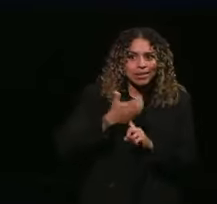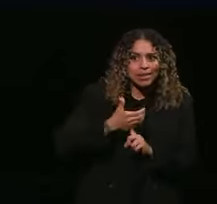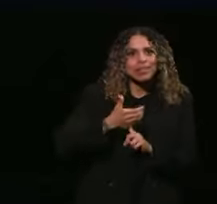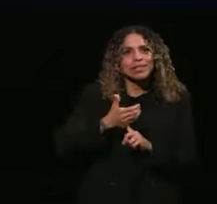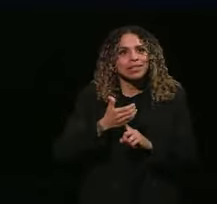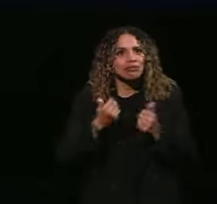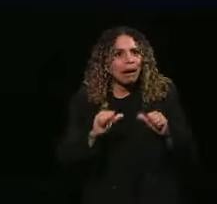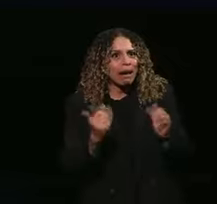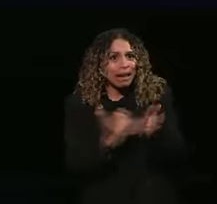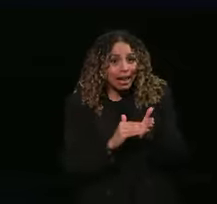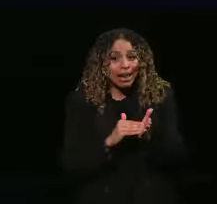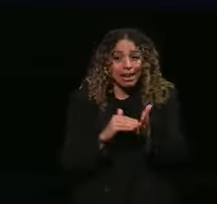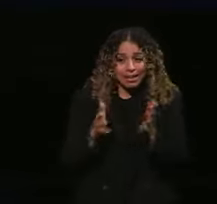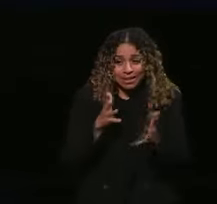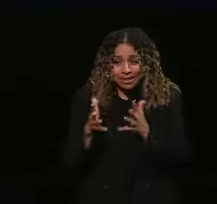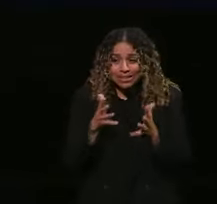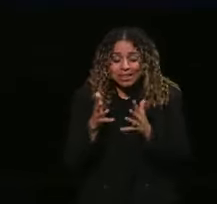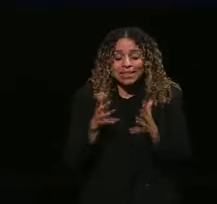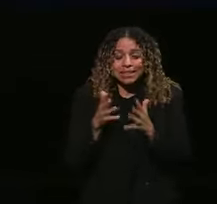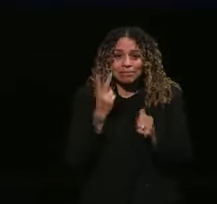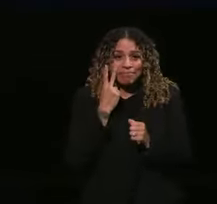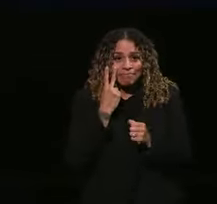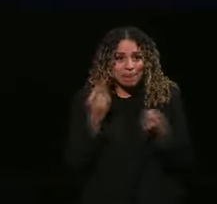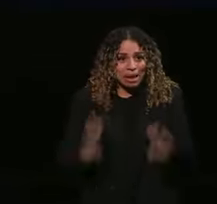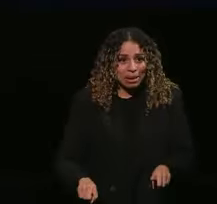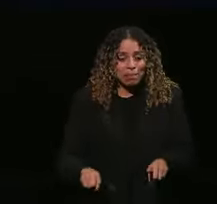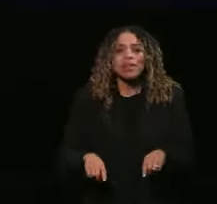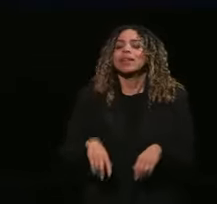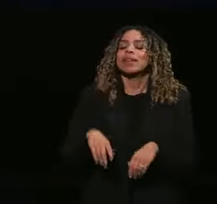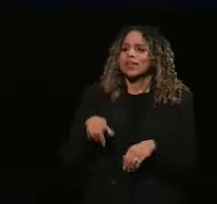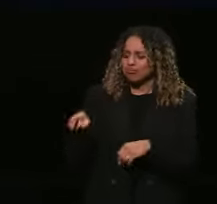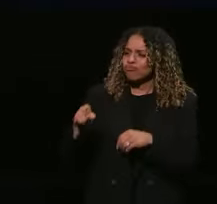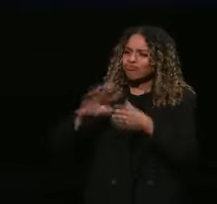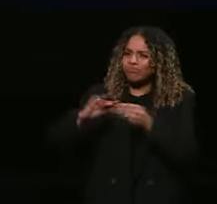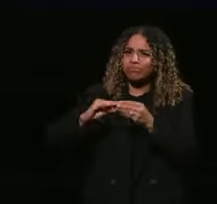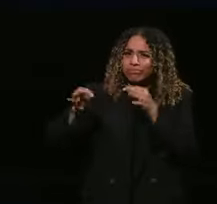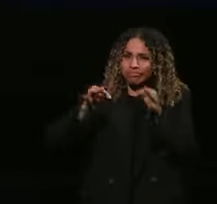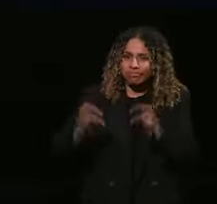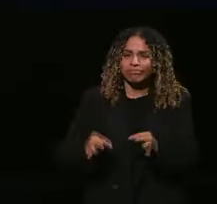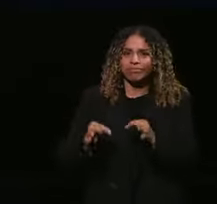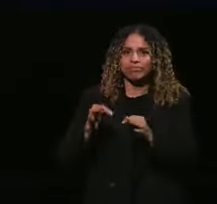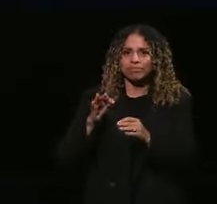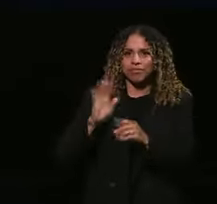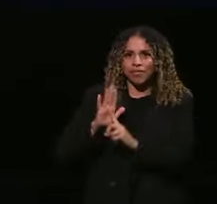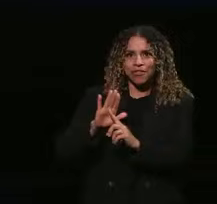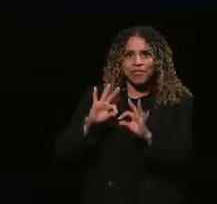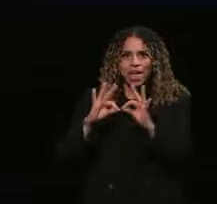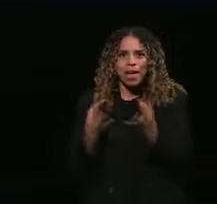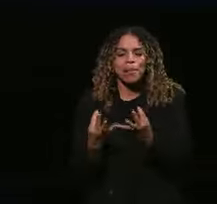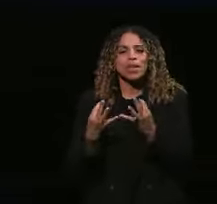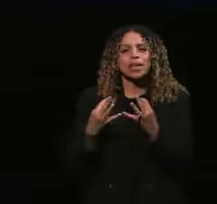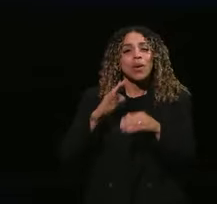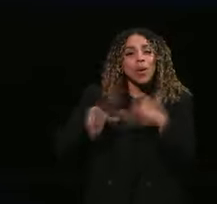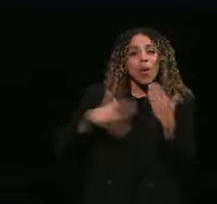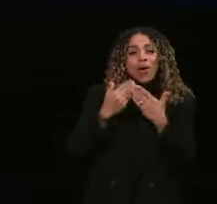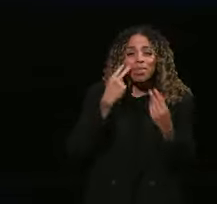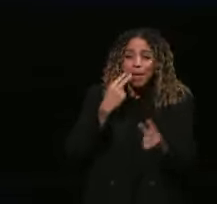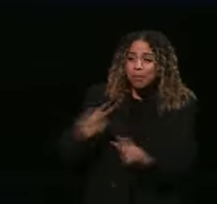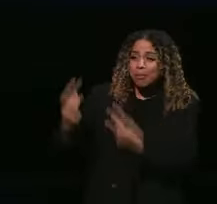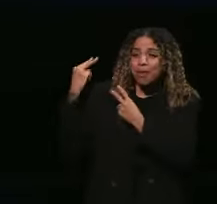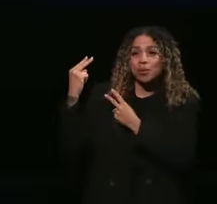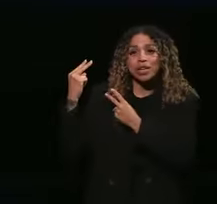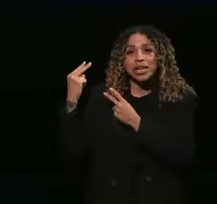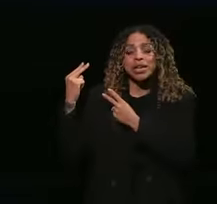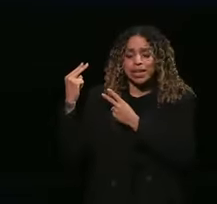something introspective for this family, like we'll bring the memory to the present